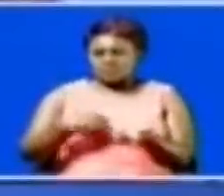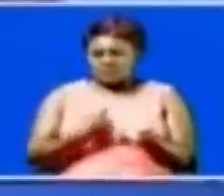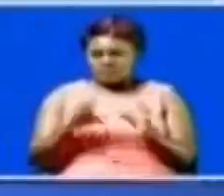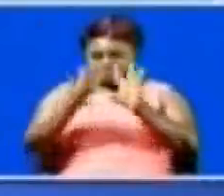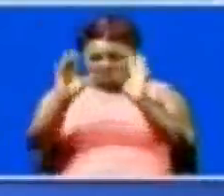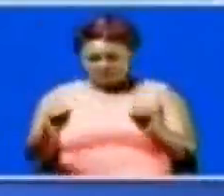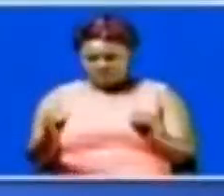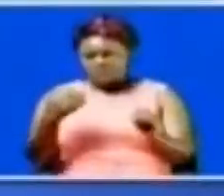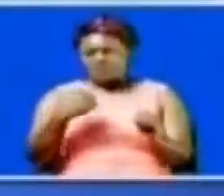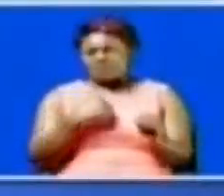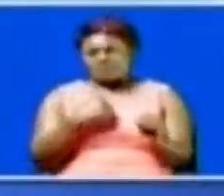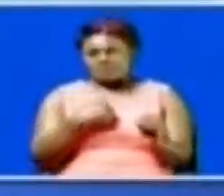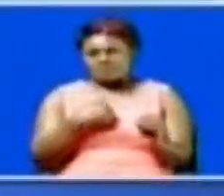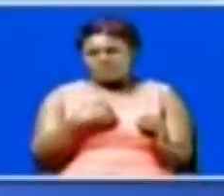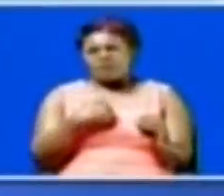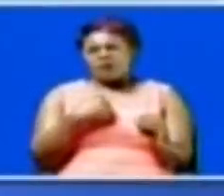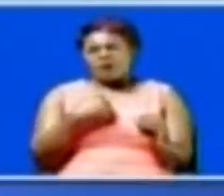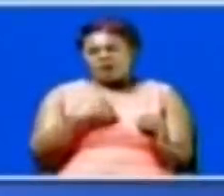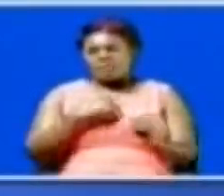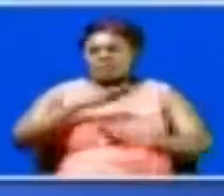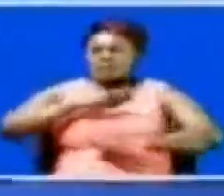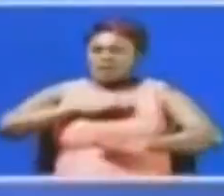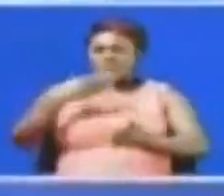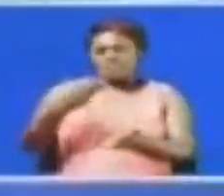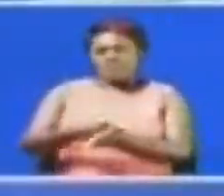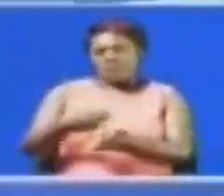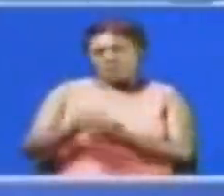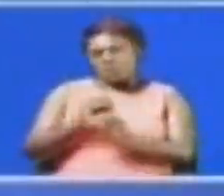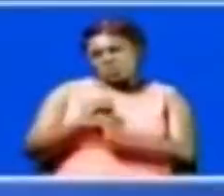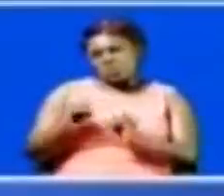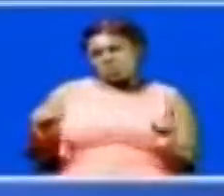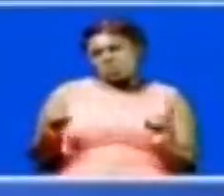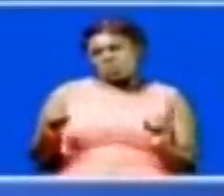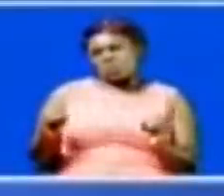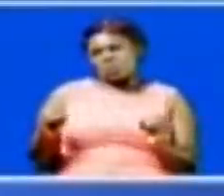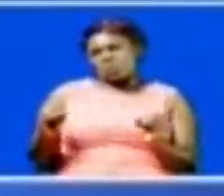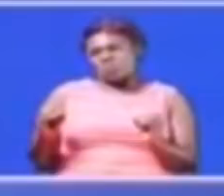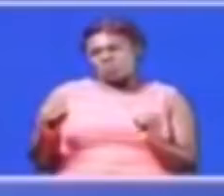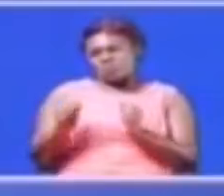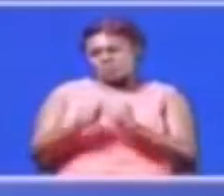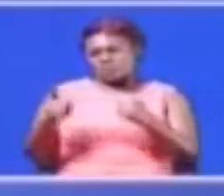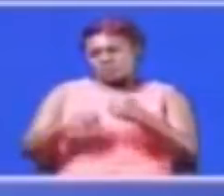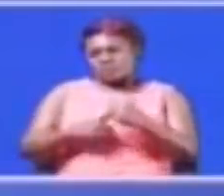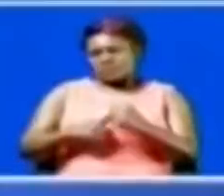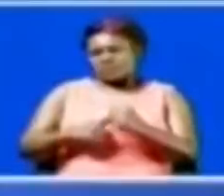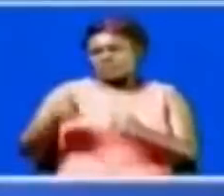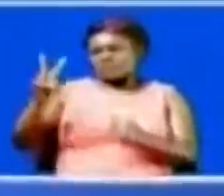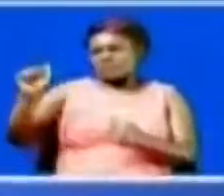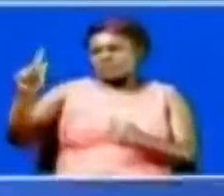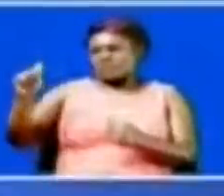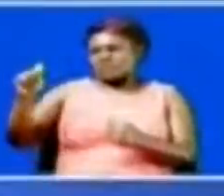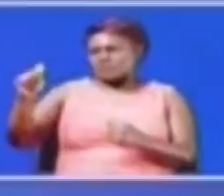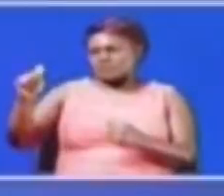budget that we do not have enough funds, and so we are seeing moves like this 16% VAT to try and bridge that gap, and